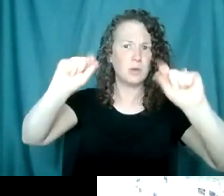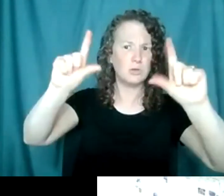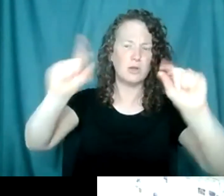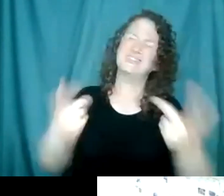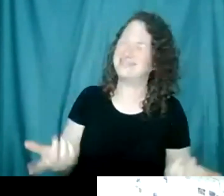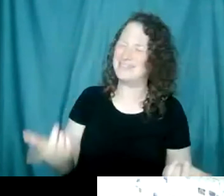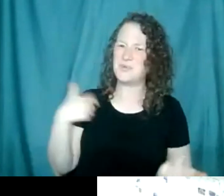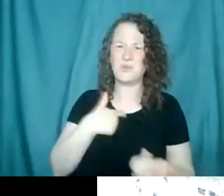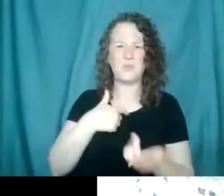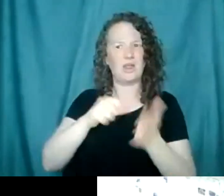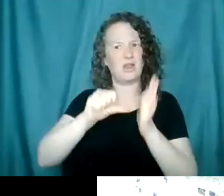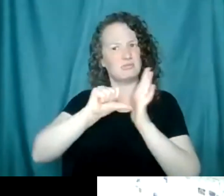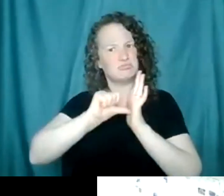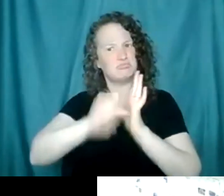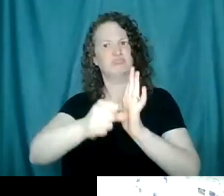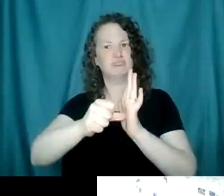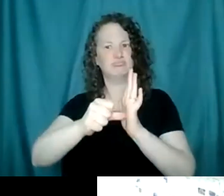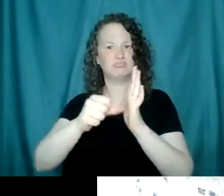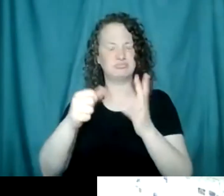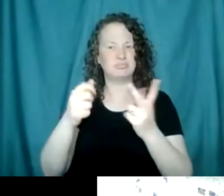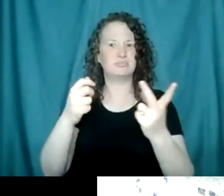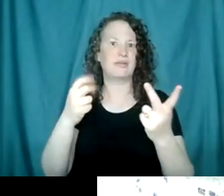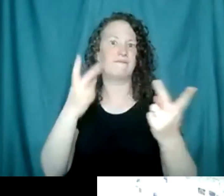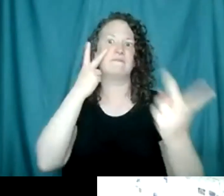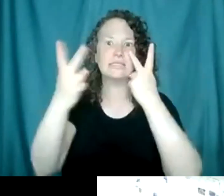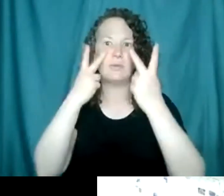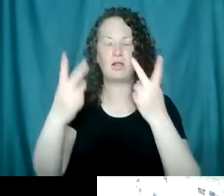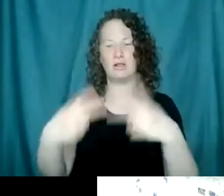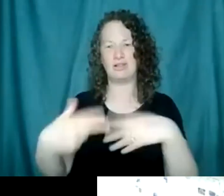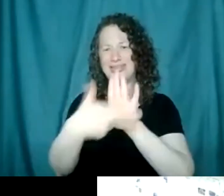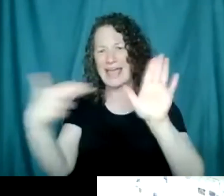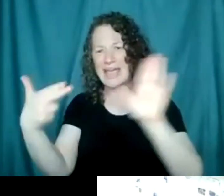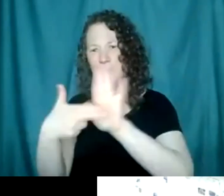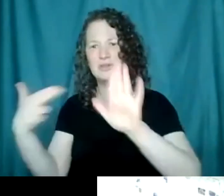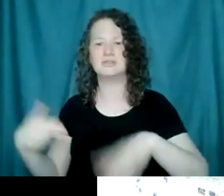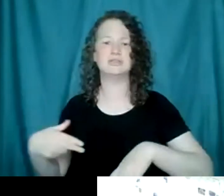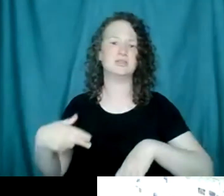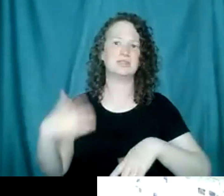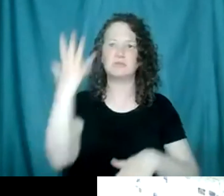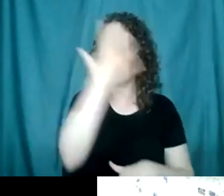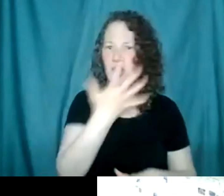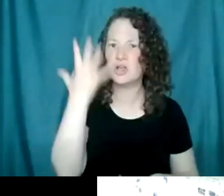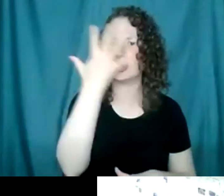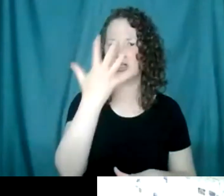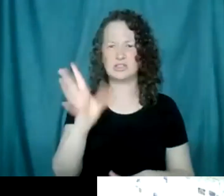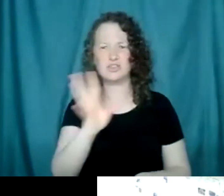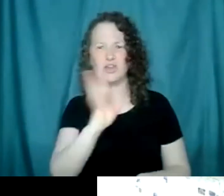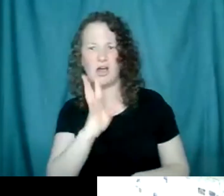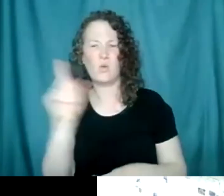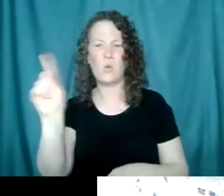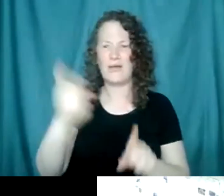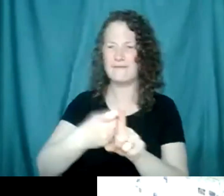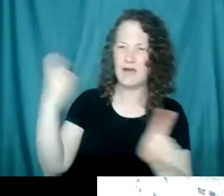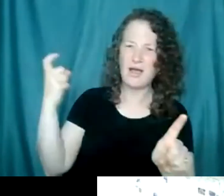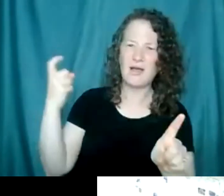on being seen by labels and the way we look, the way we talk, where we come from,